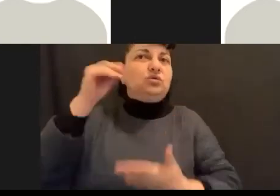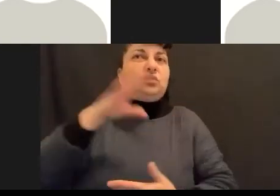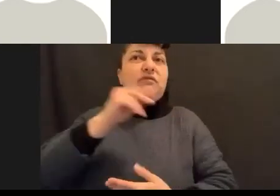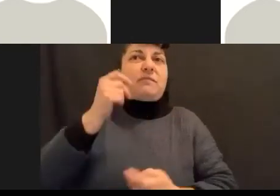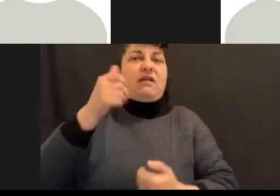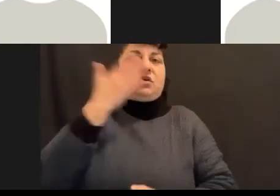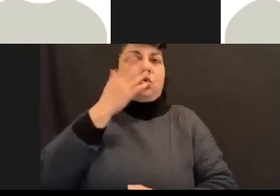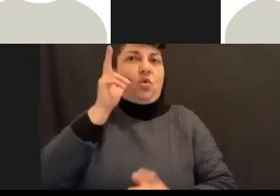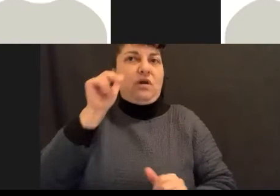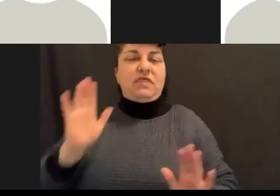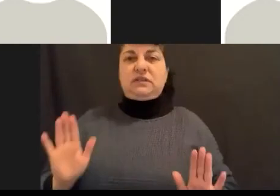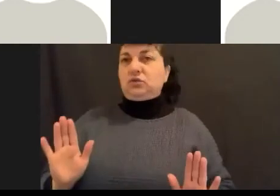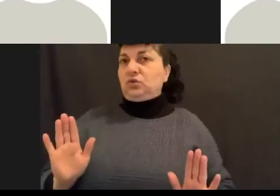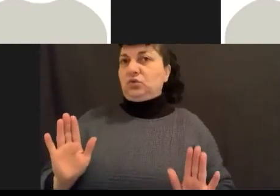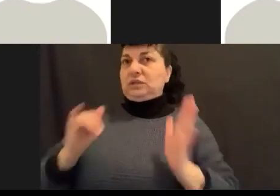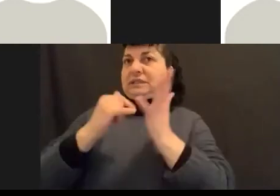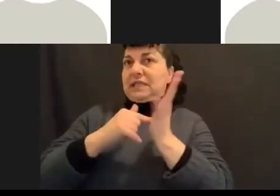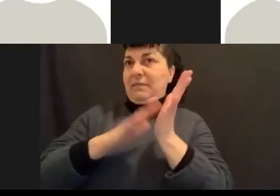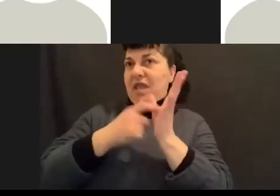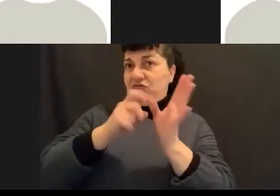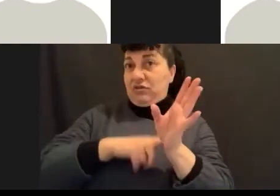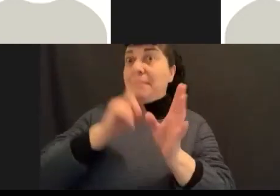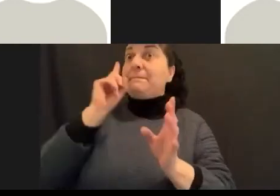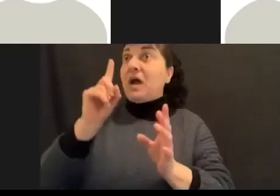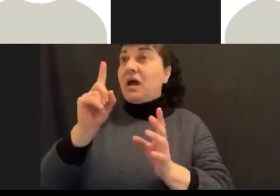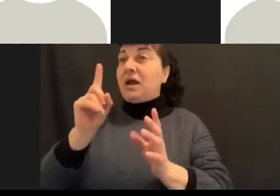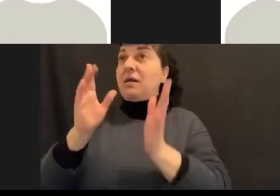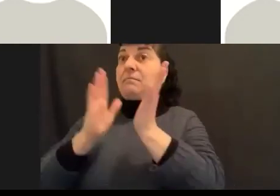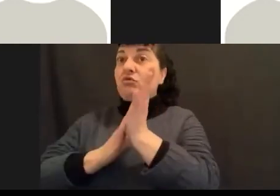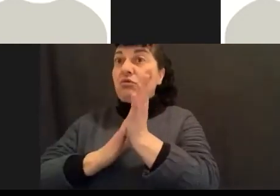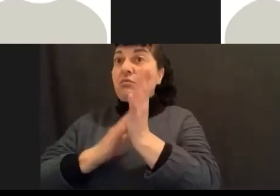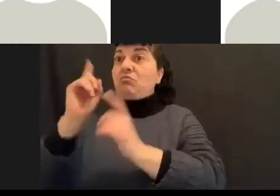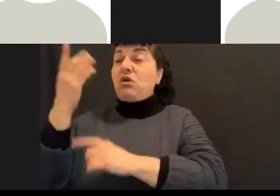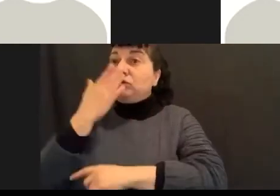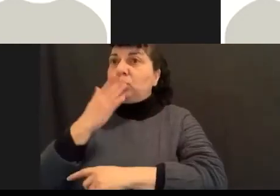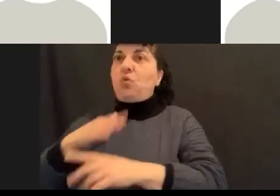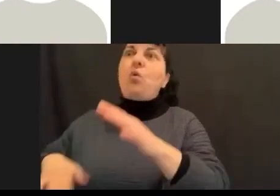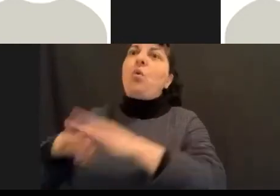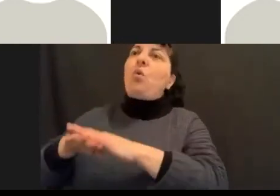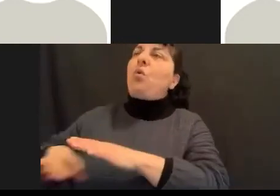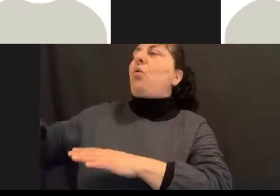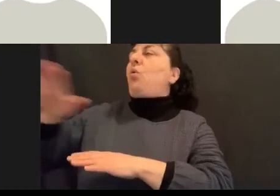Mary's, but all of the MARUTNA primary school community.